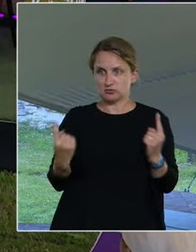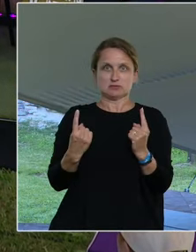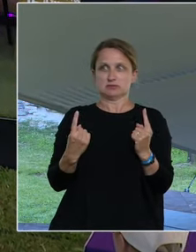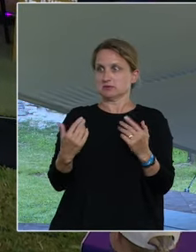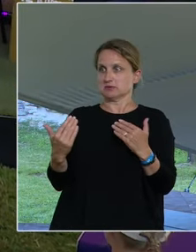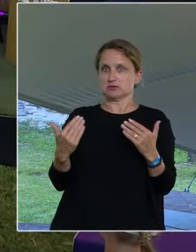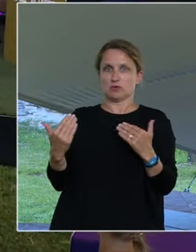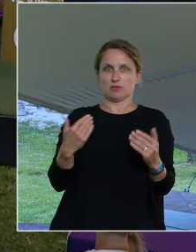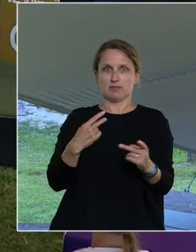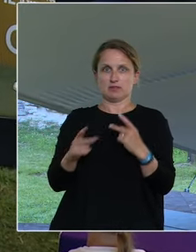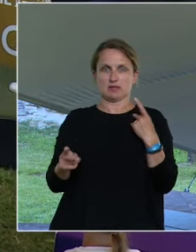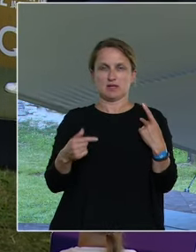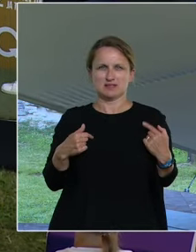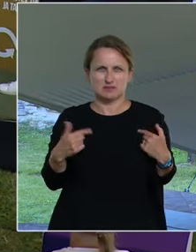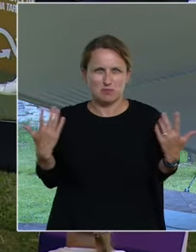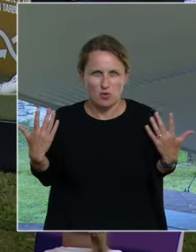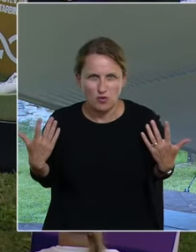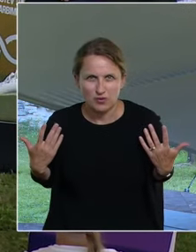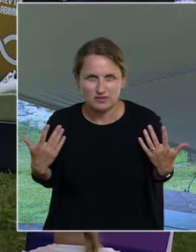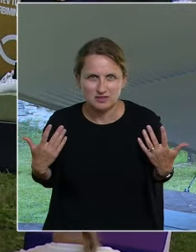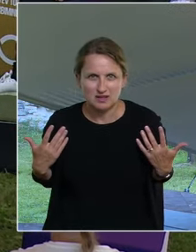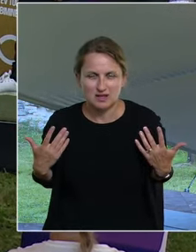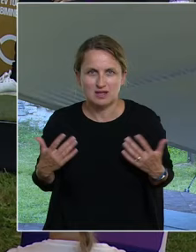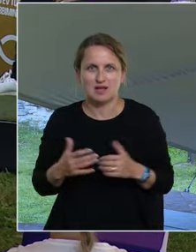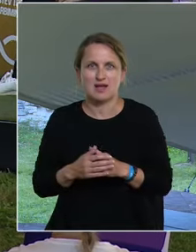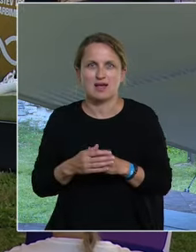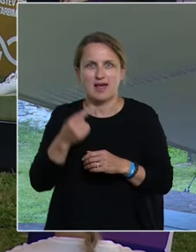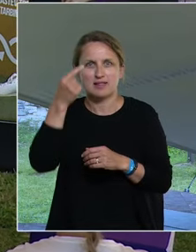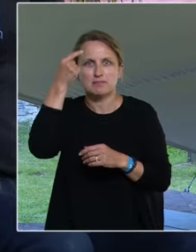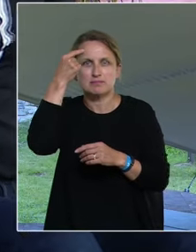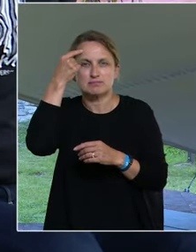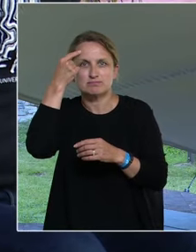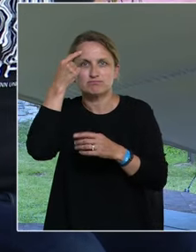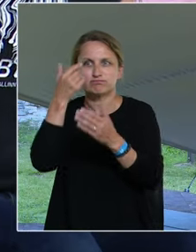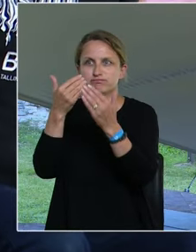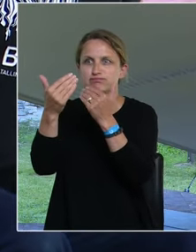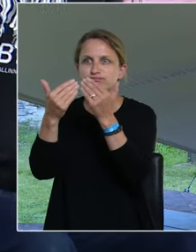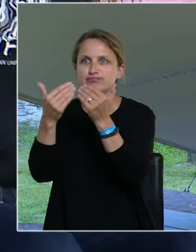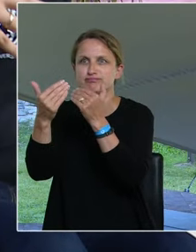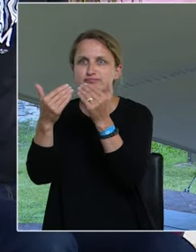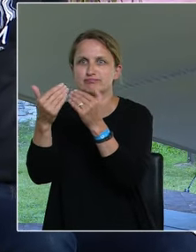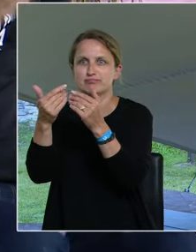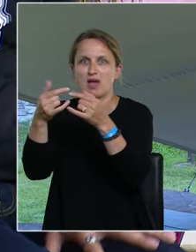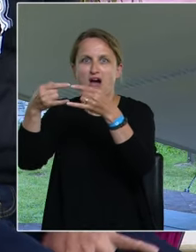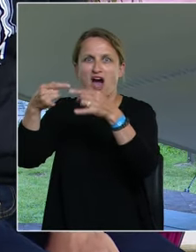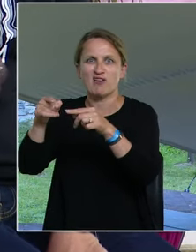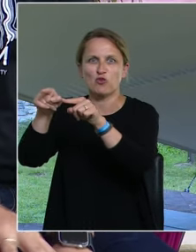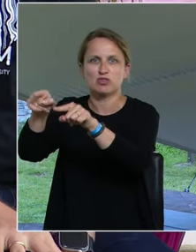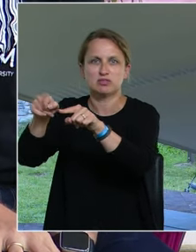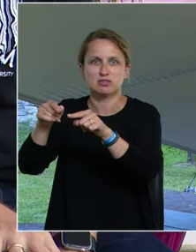I may communicate a sign here, oh, this is all bullshit what you're saying, without you even being aware. So basically, all